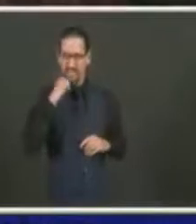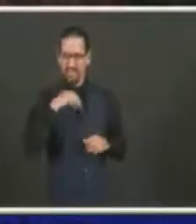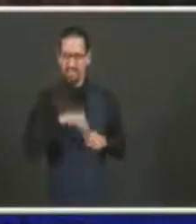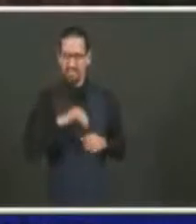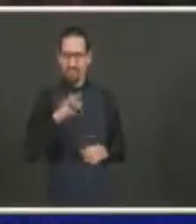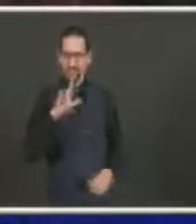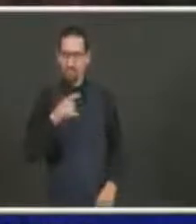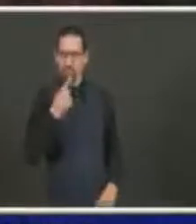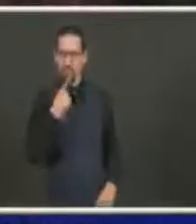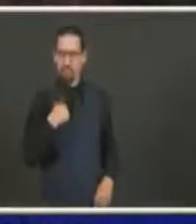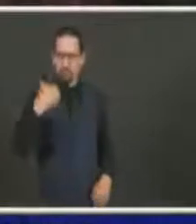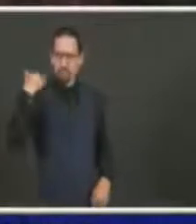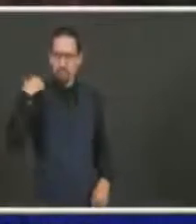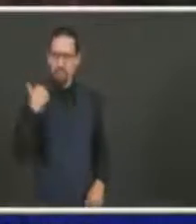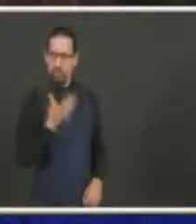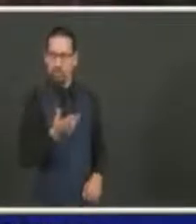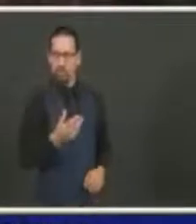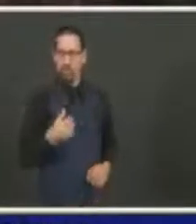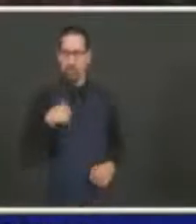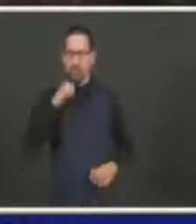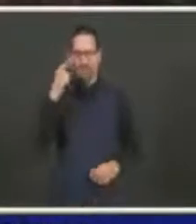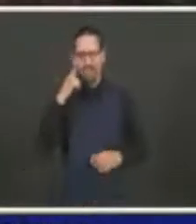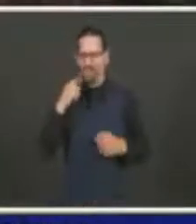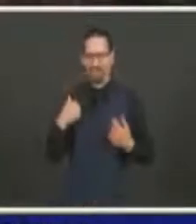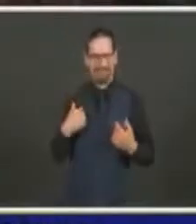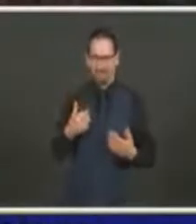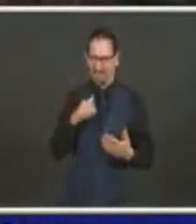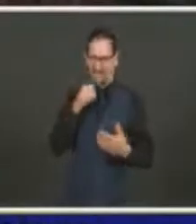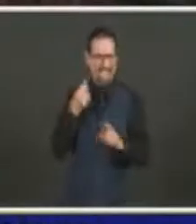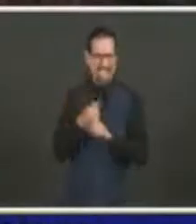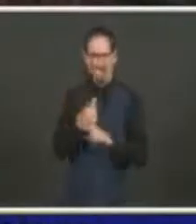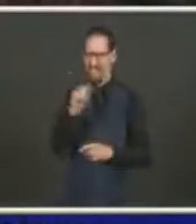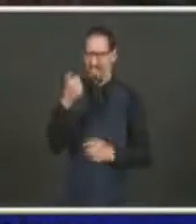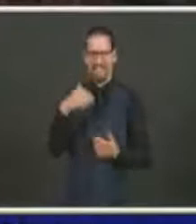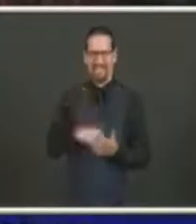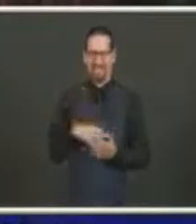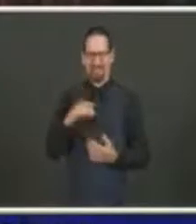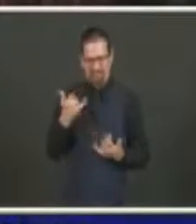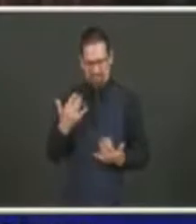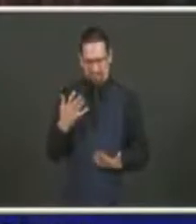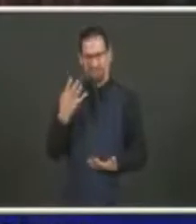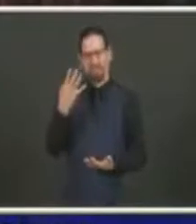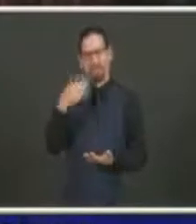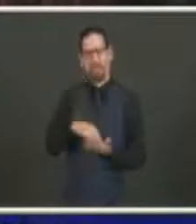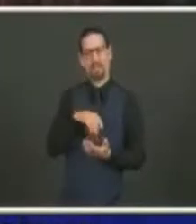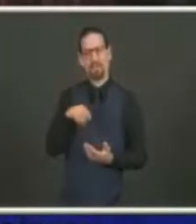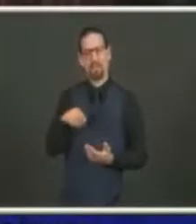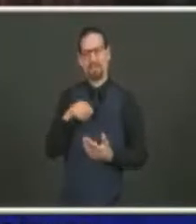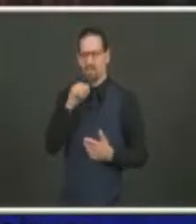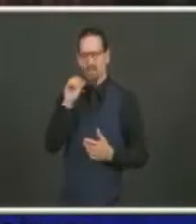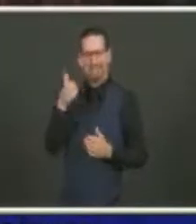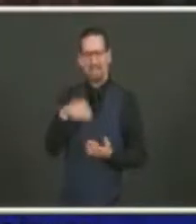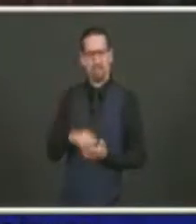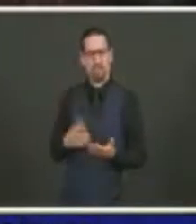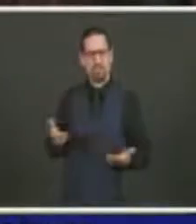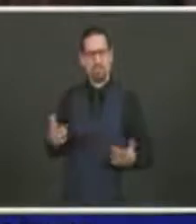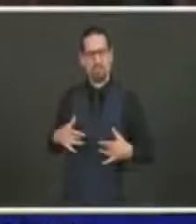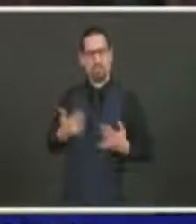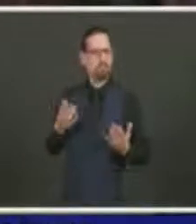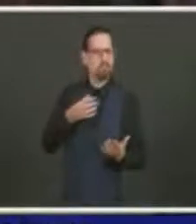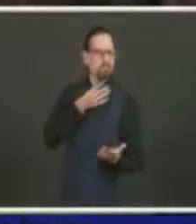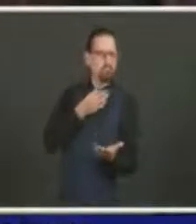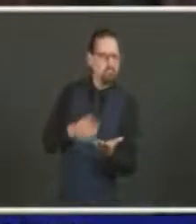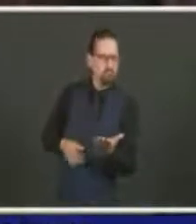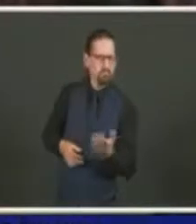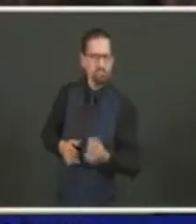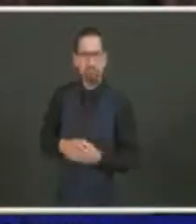earlier. I don't think we're getting close. I think we're 4,000 on big days. I haven't looked at today's data on that yet. Would you